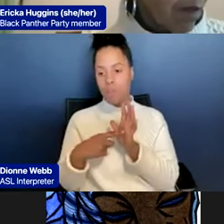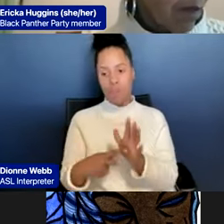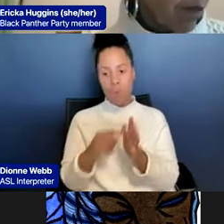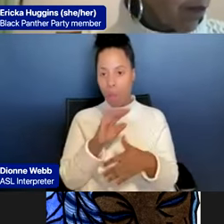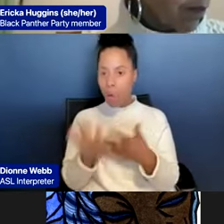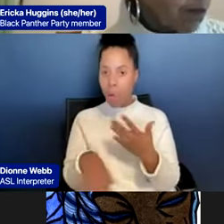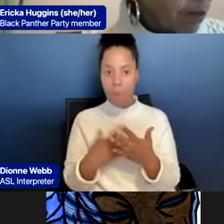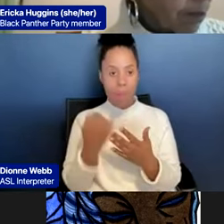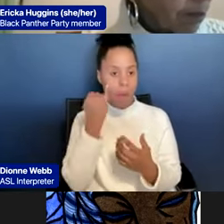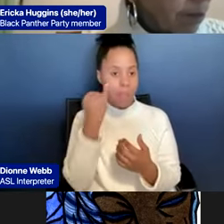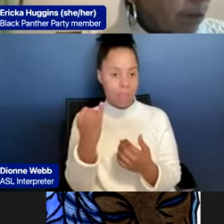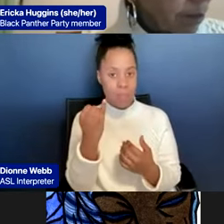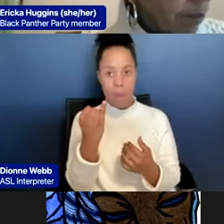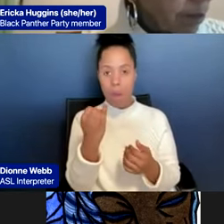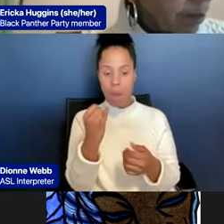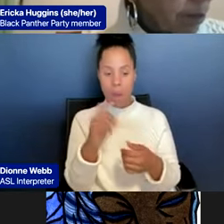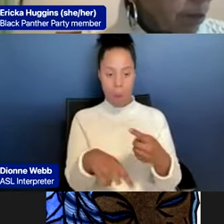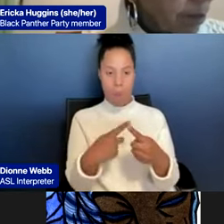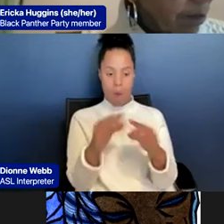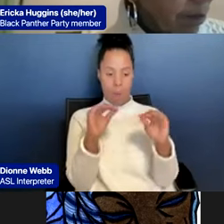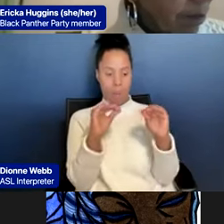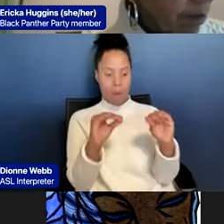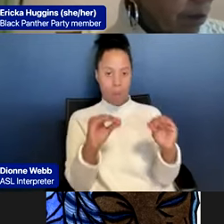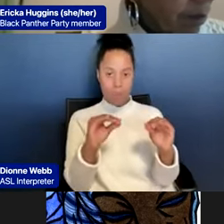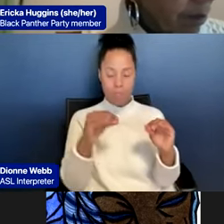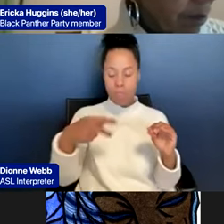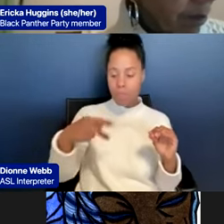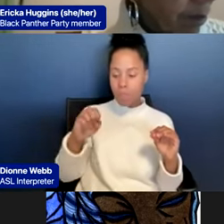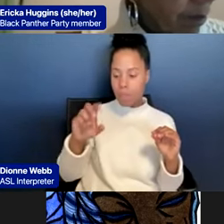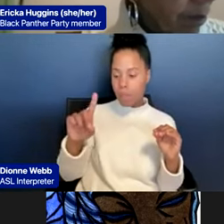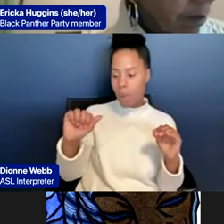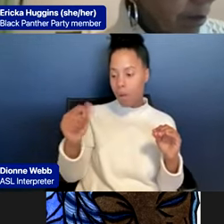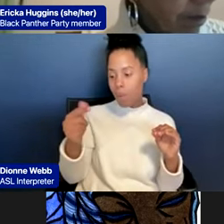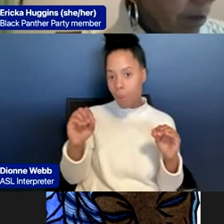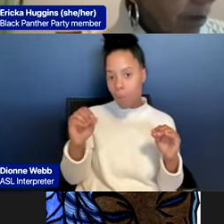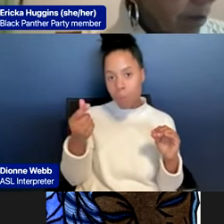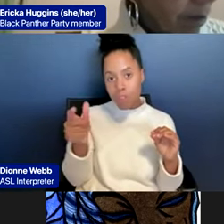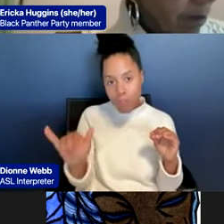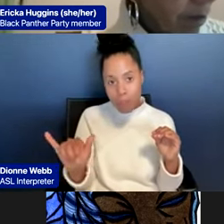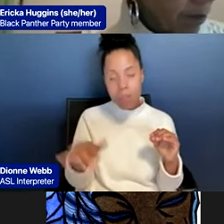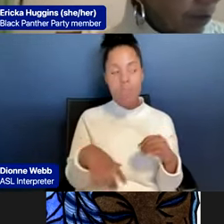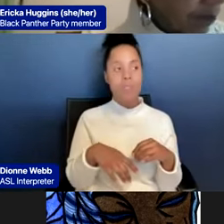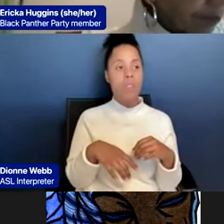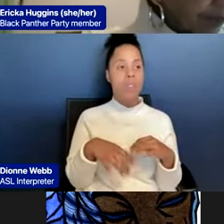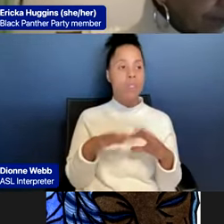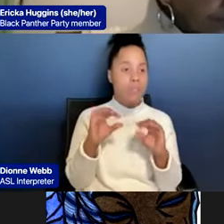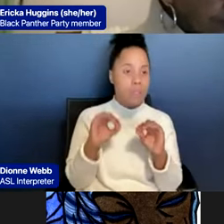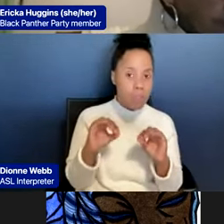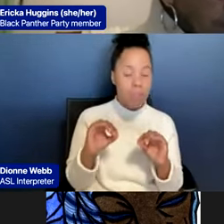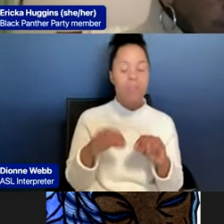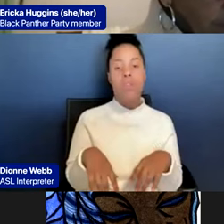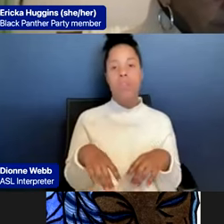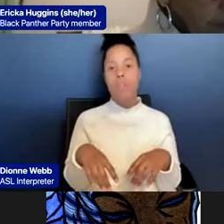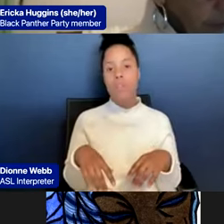that the question on pedagogy, the question on teaching, the question around the people being the center of their